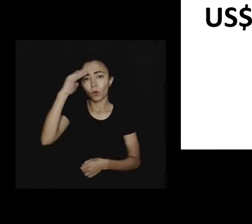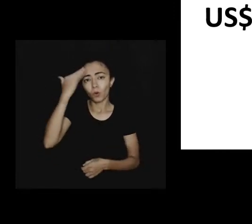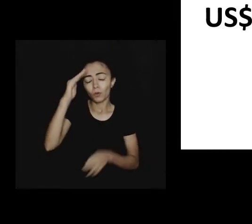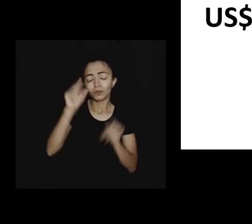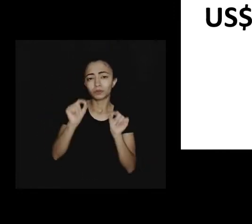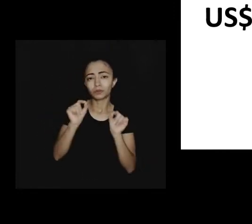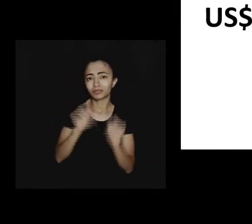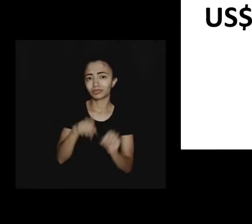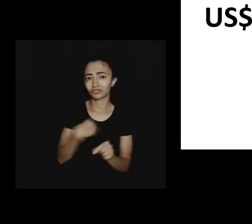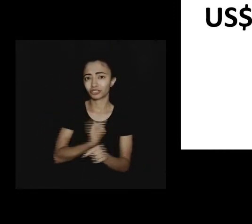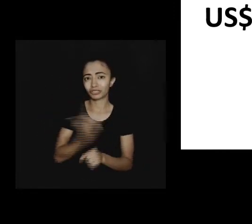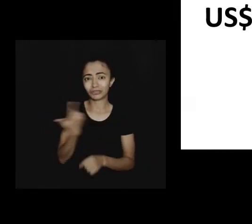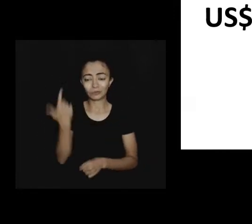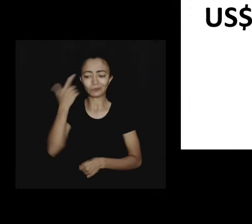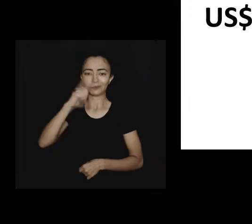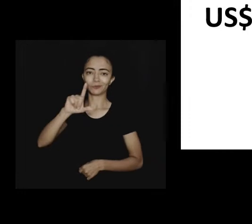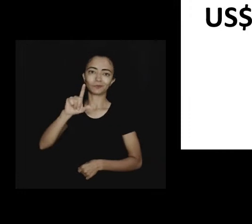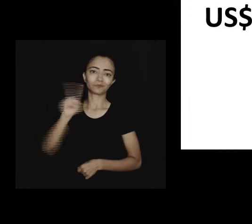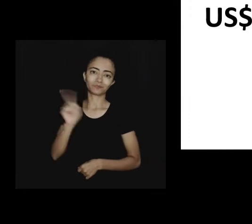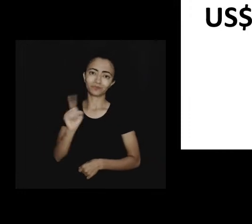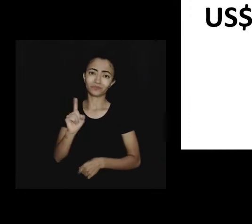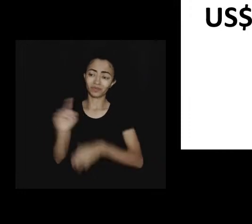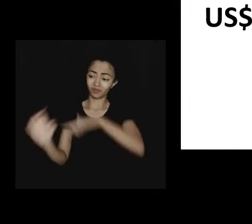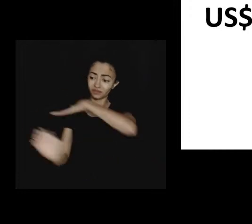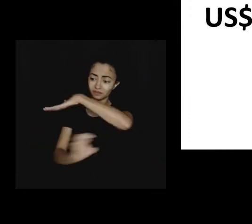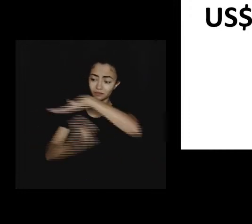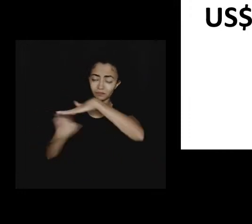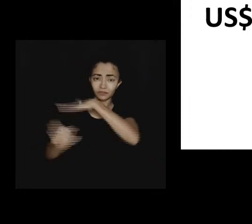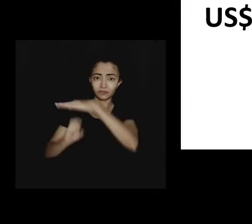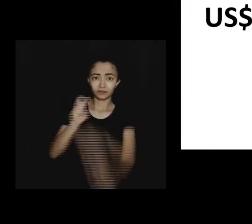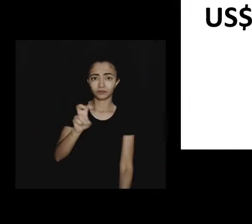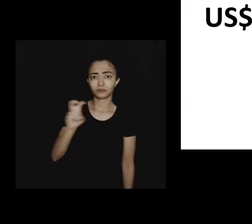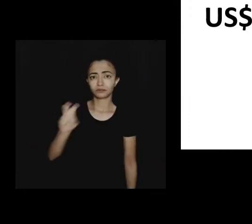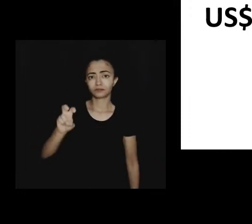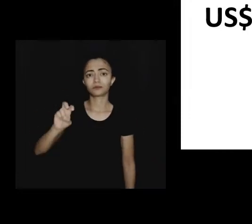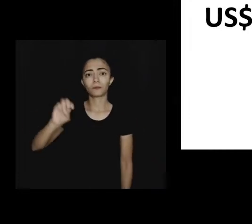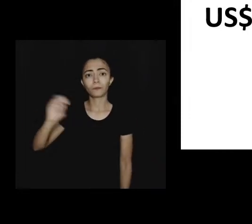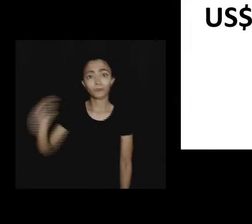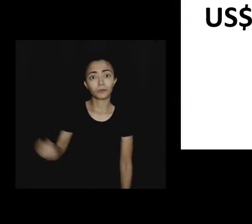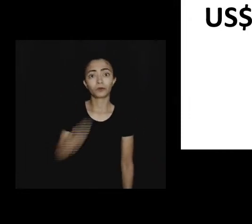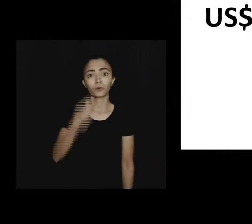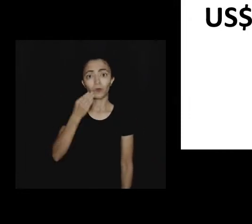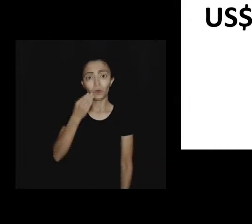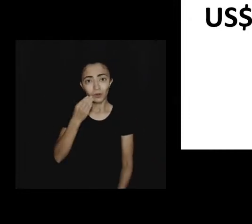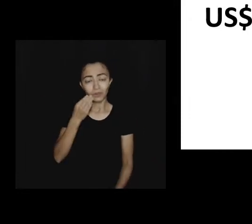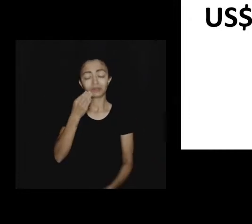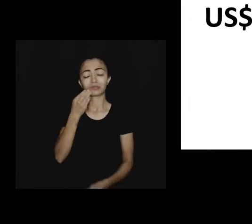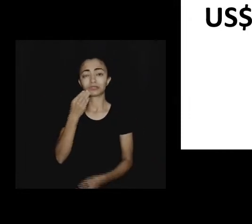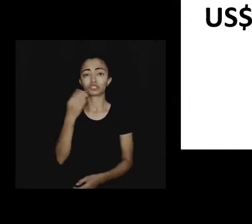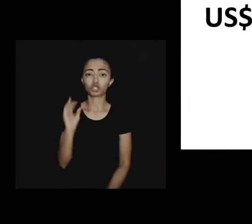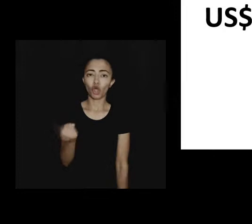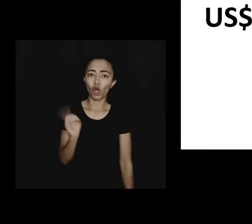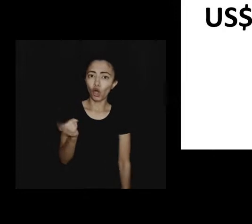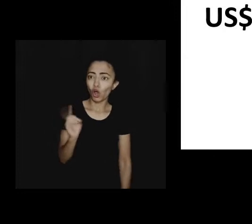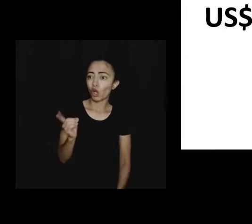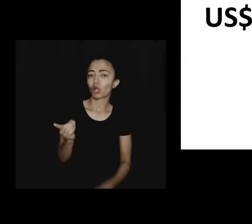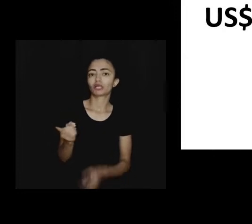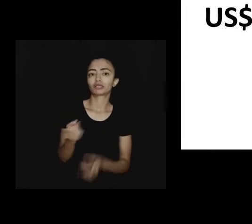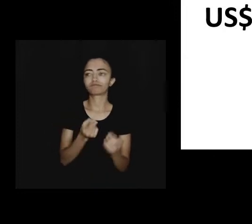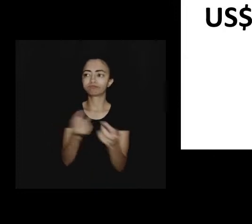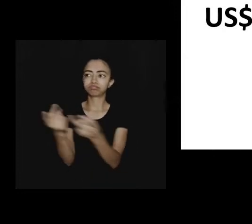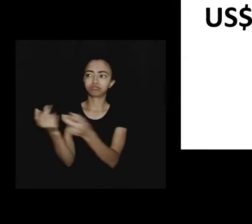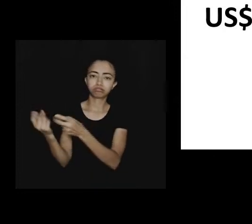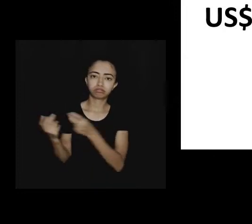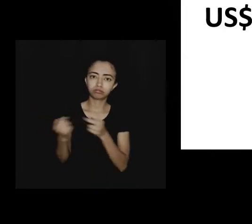sales every year. It's estimated that 5 to 10% of that is spent on marketing. And that kind of budget is more than